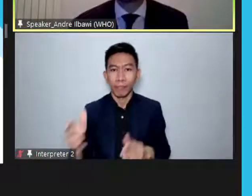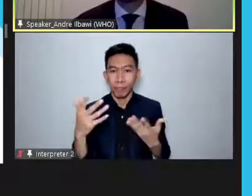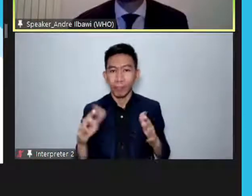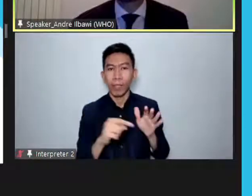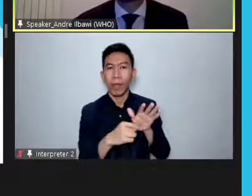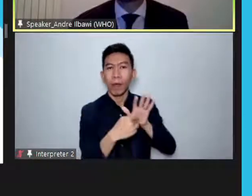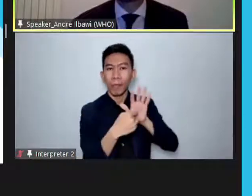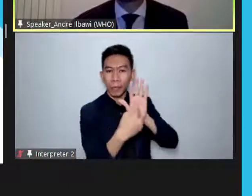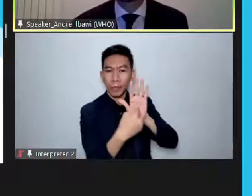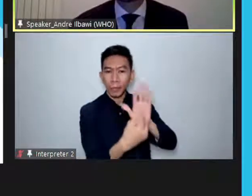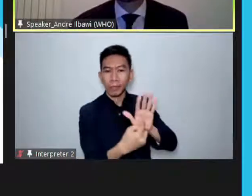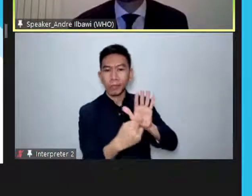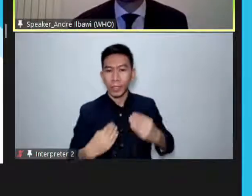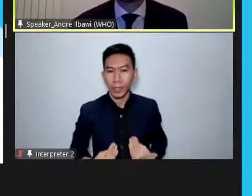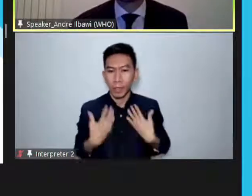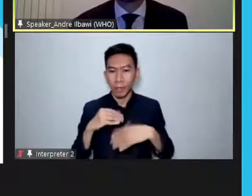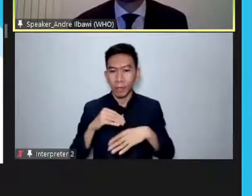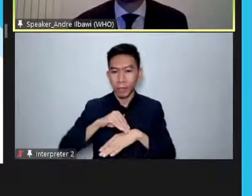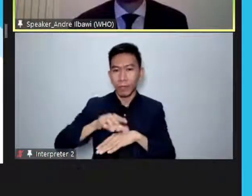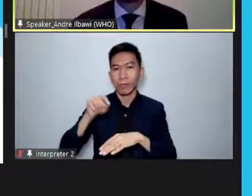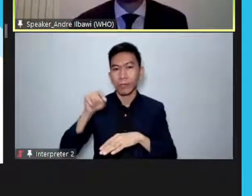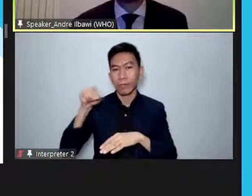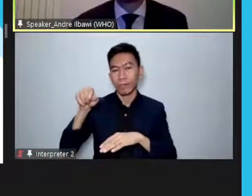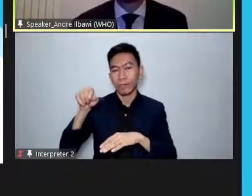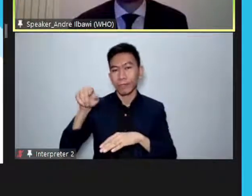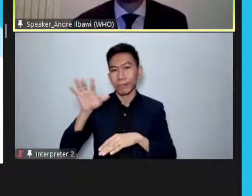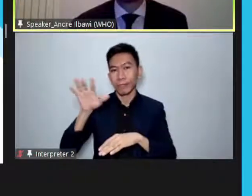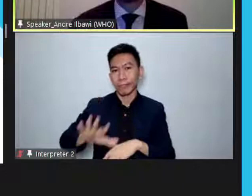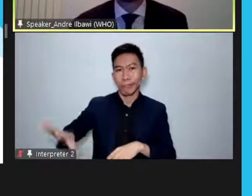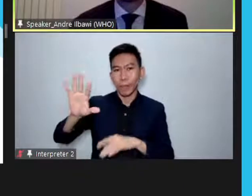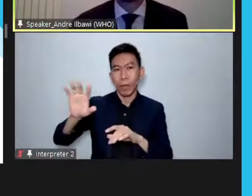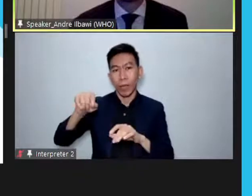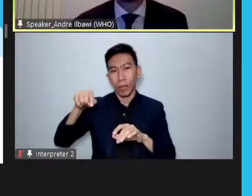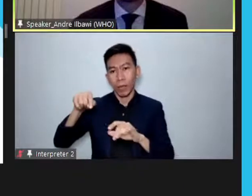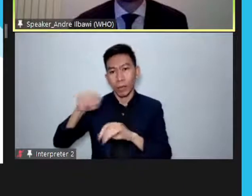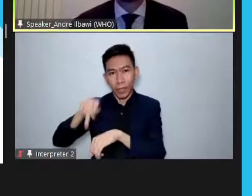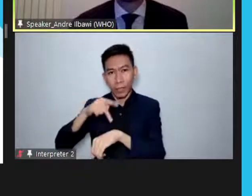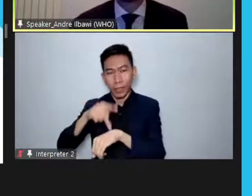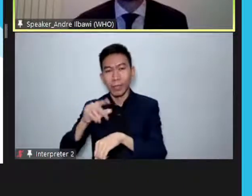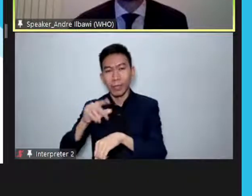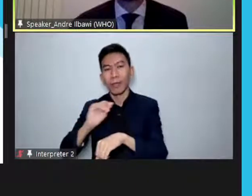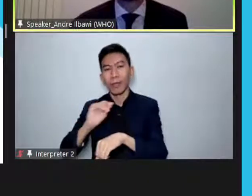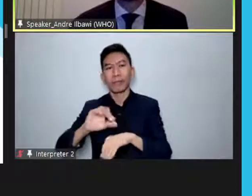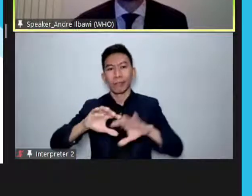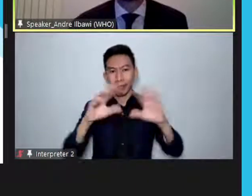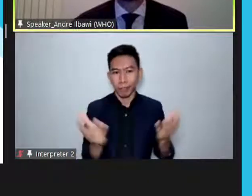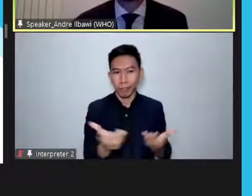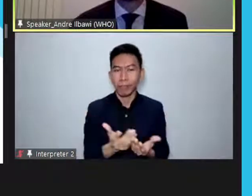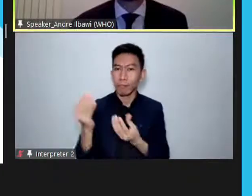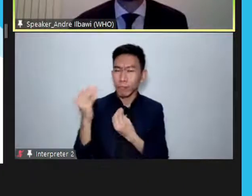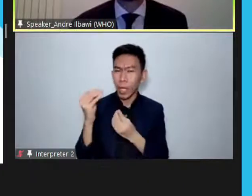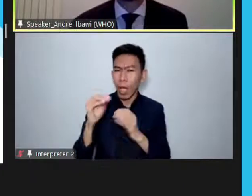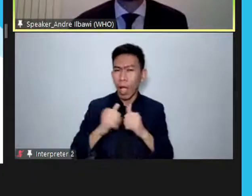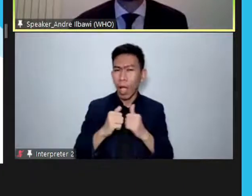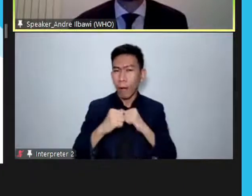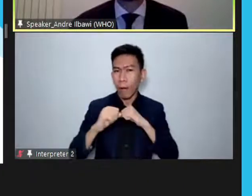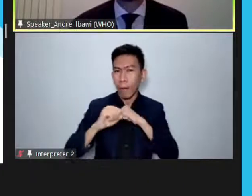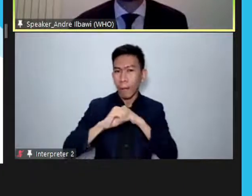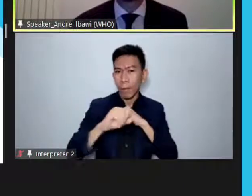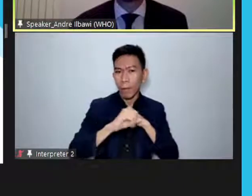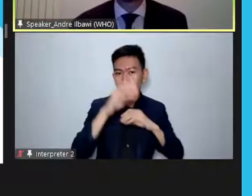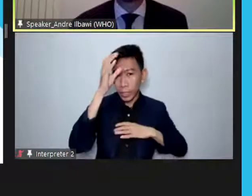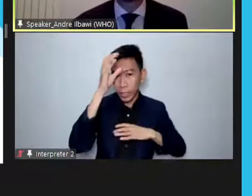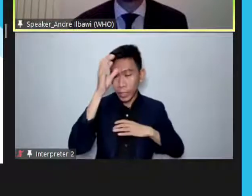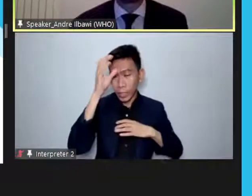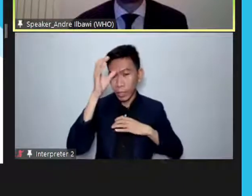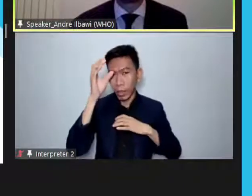for countries in the region and globally. You have taught us how to advance the cancer agenda by putting people at the